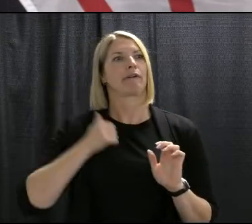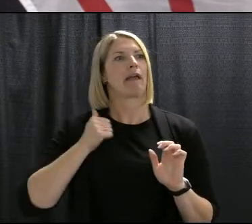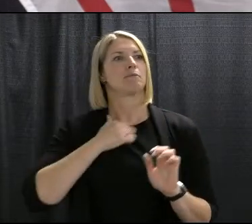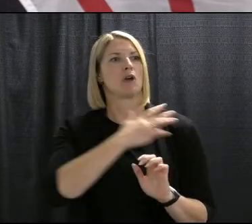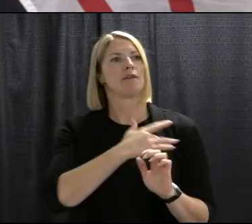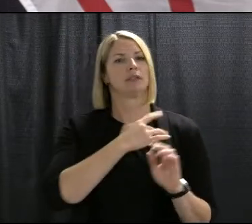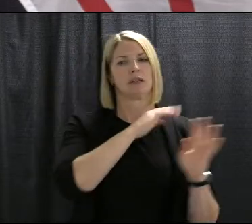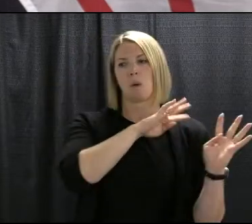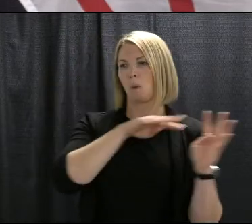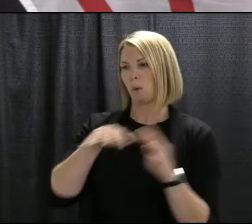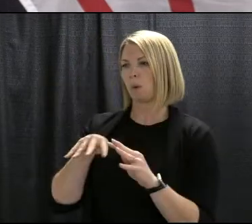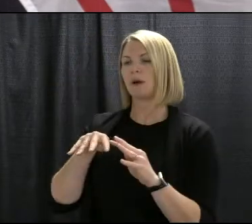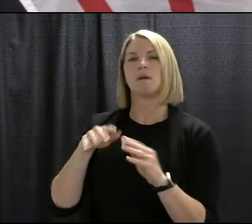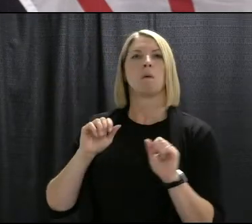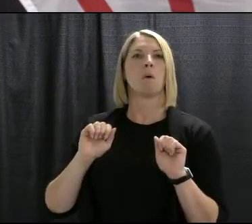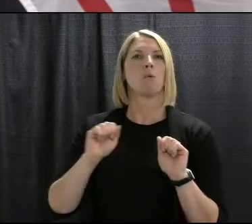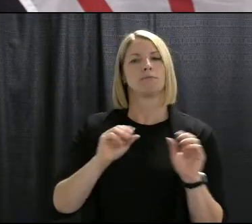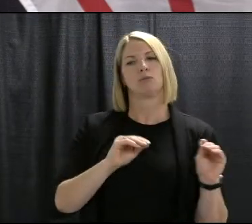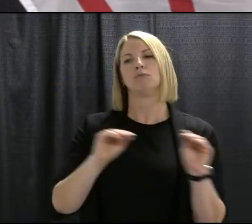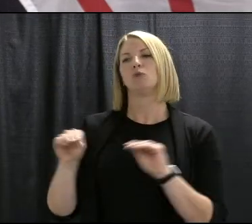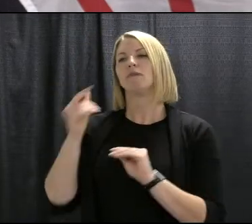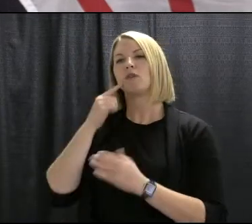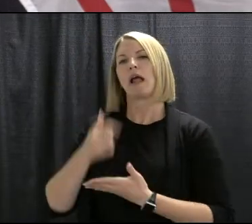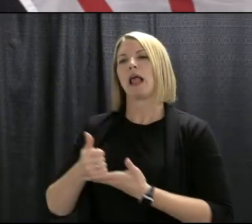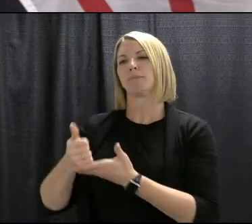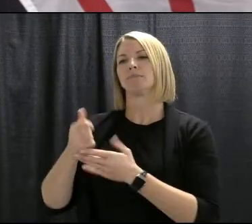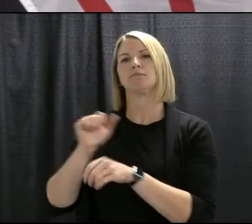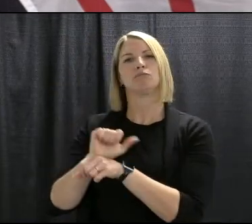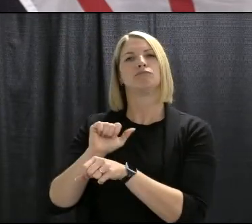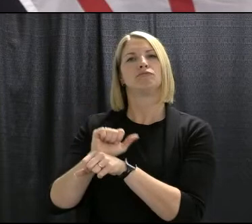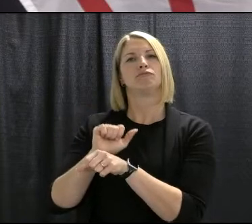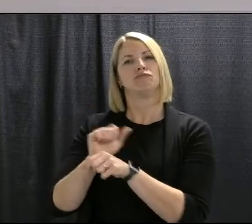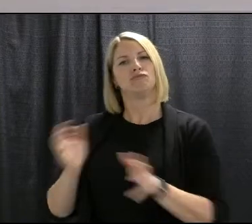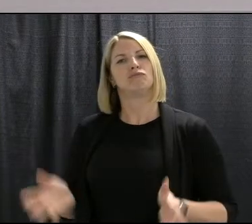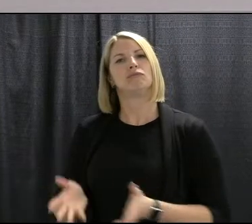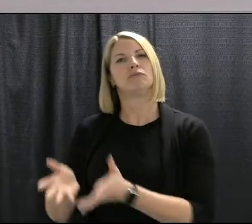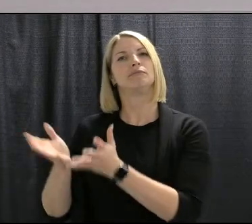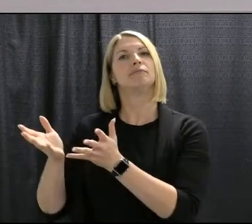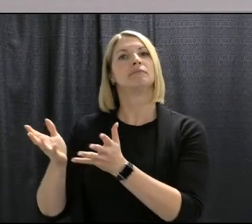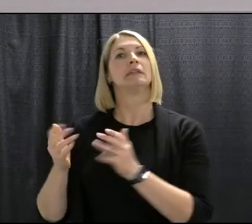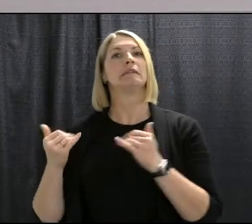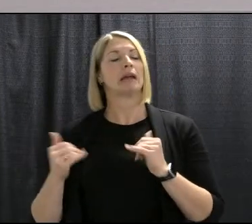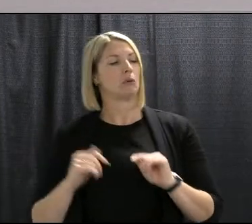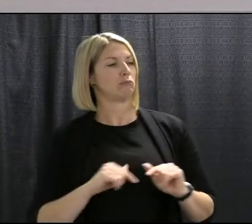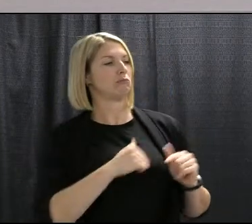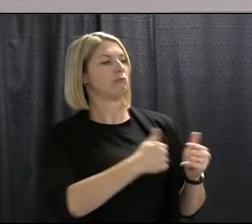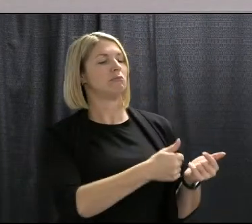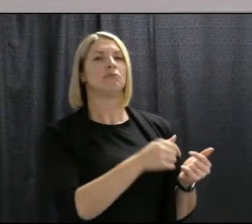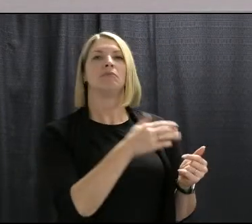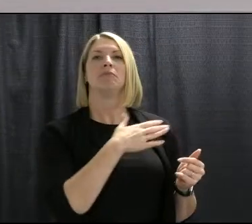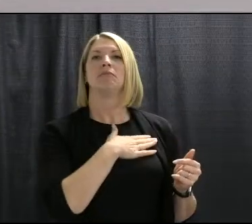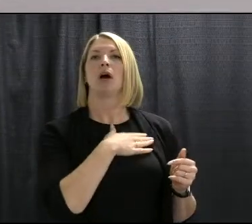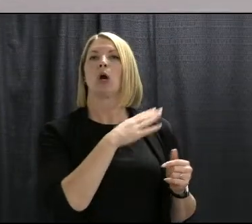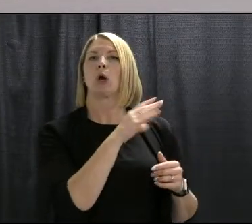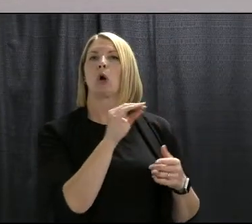I'd like to now invite my honourable colleagues to speak to the importance of this legislation with their portfolios.